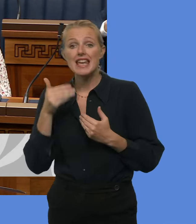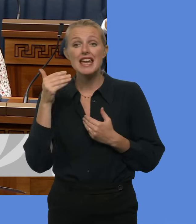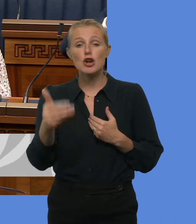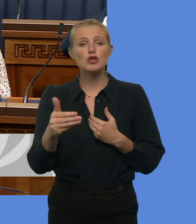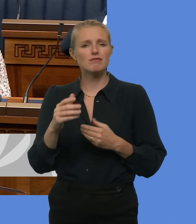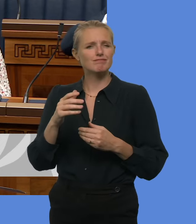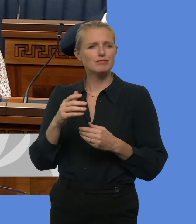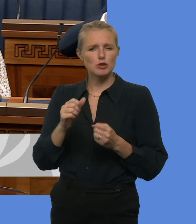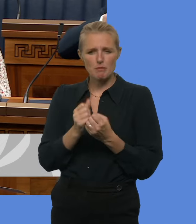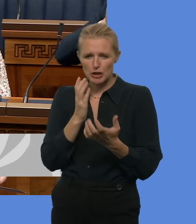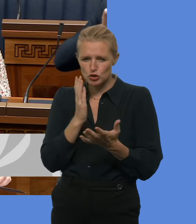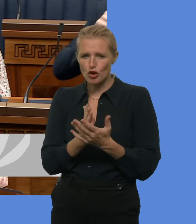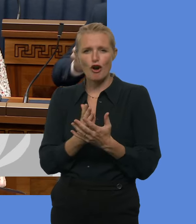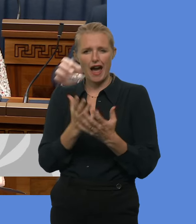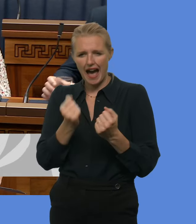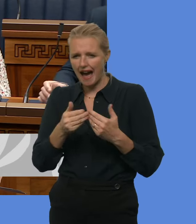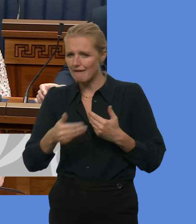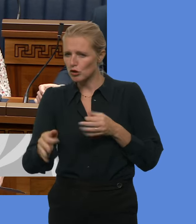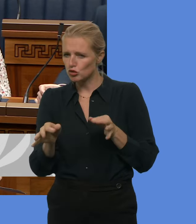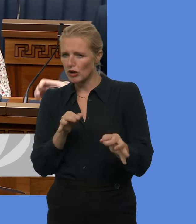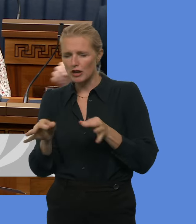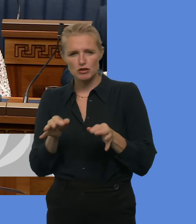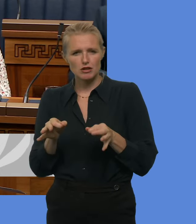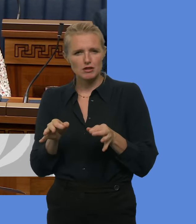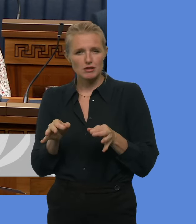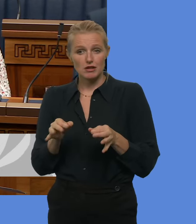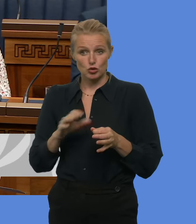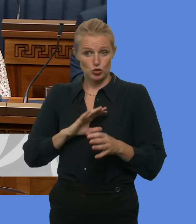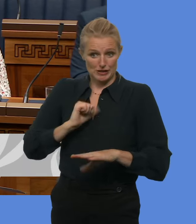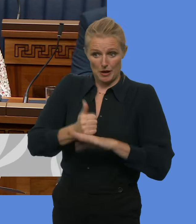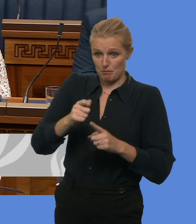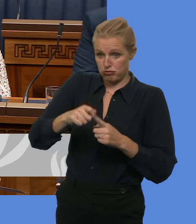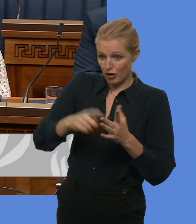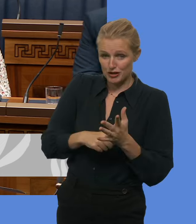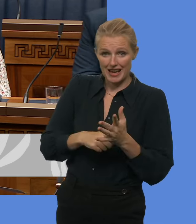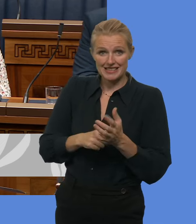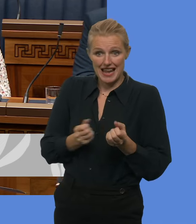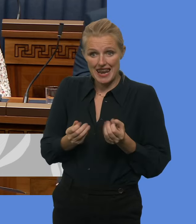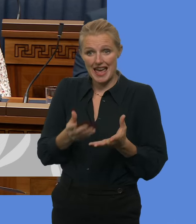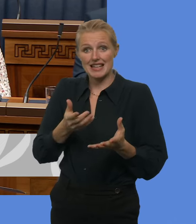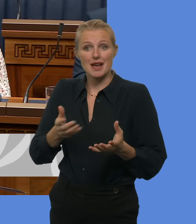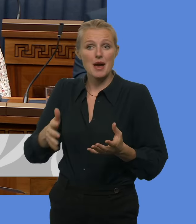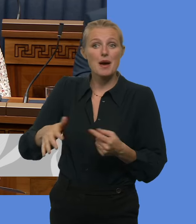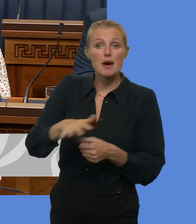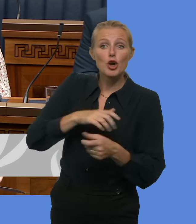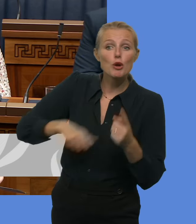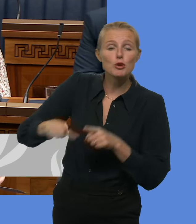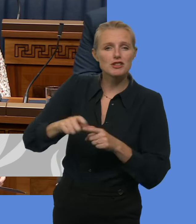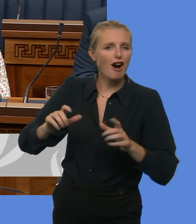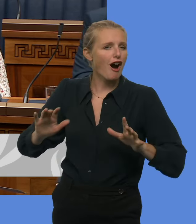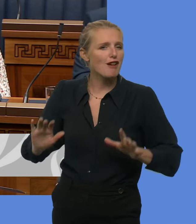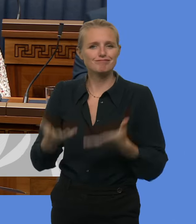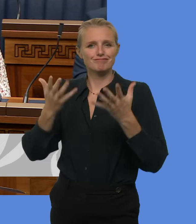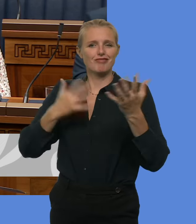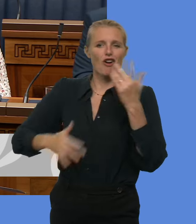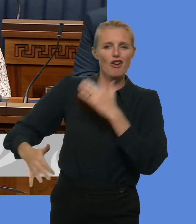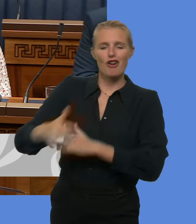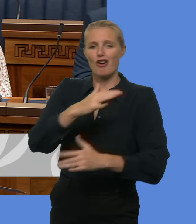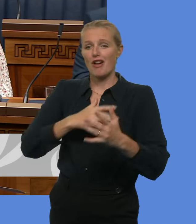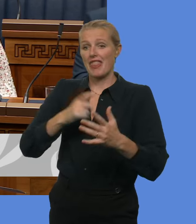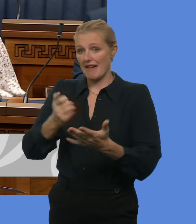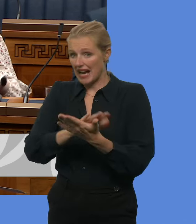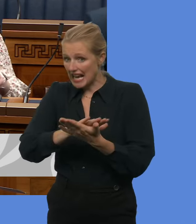and transform. It aims to ensure that projects help create thriving communities and places, a clean, secure and sustainable environment